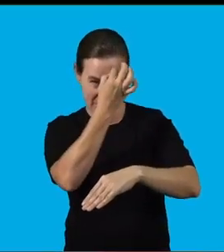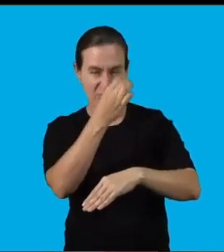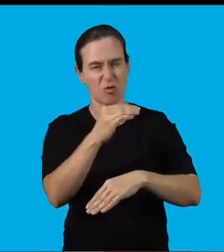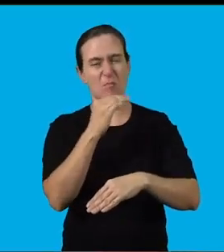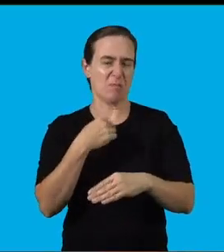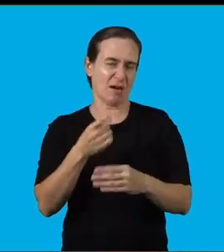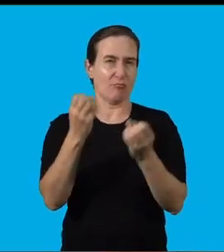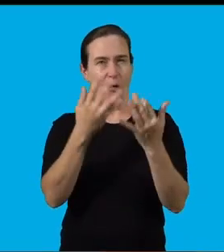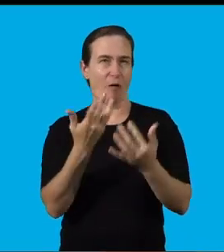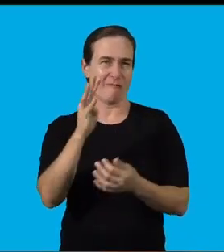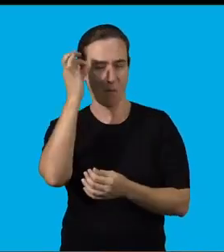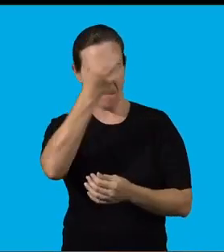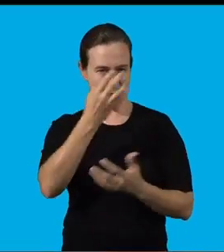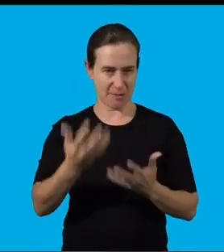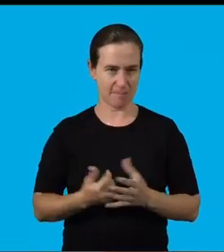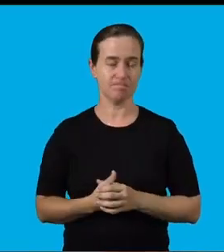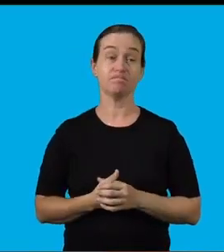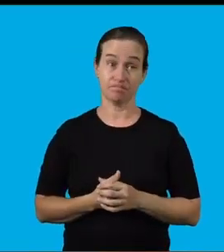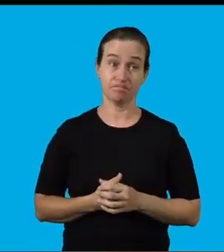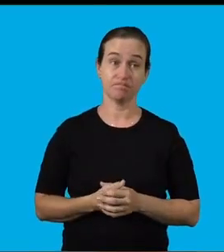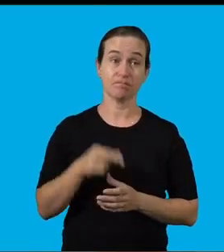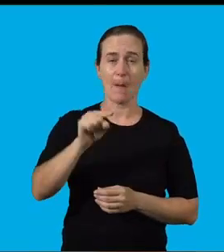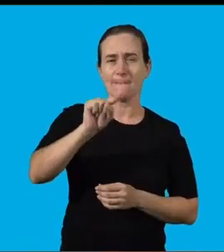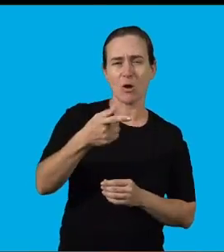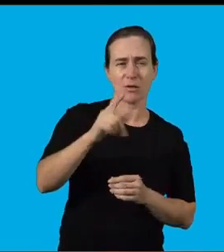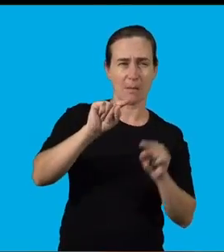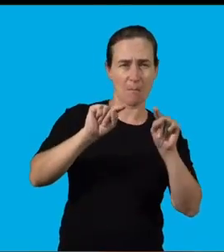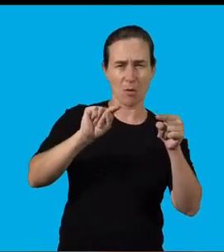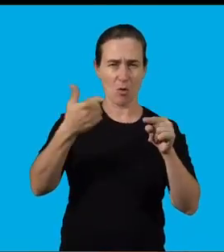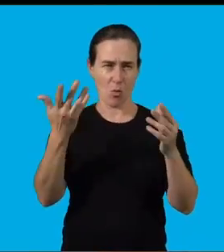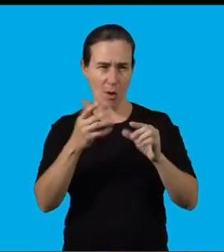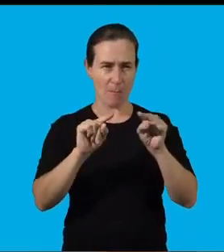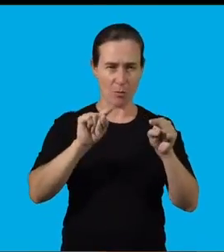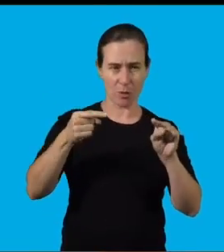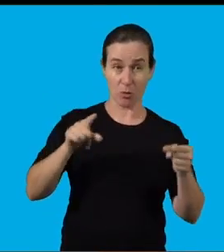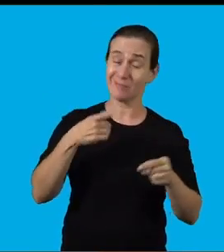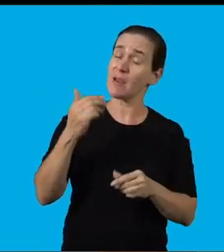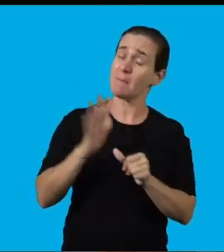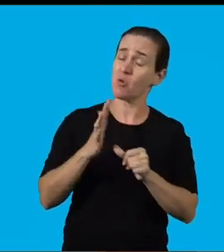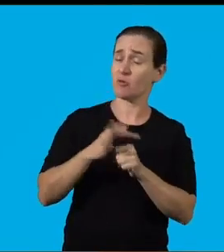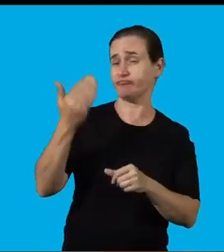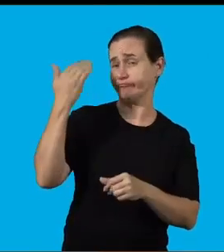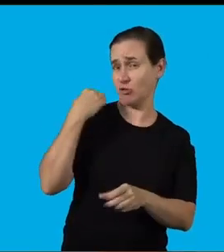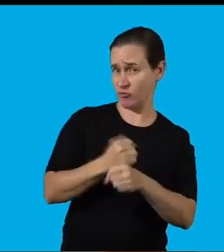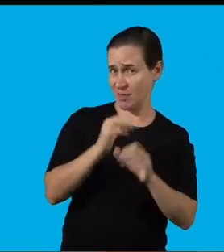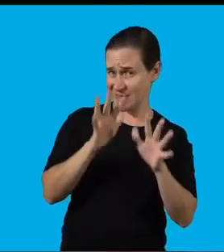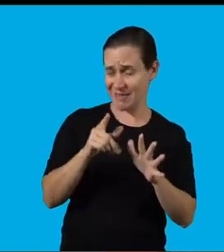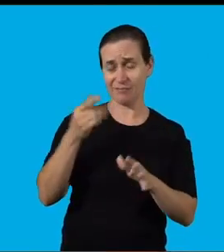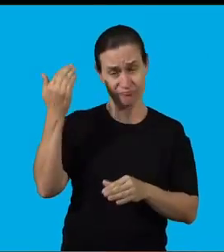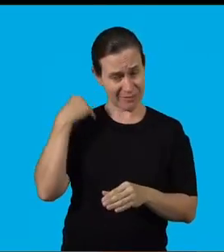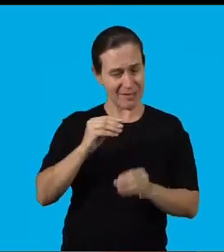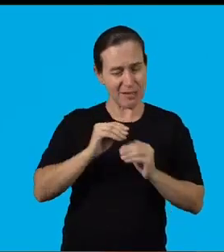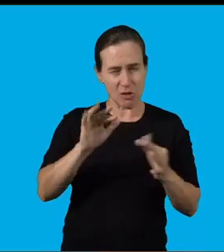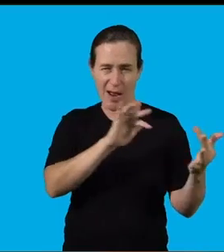for example, of your cubic function. Plotting points and sketching quadratic functions were very important concepts from grade 10 because they teach